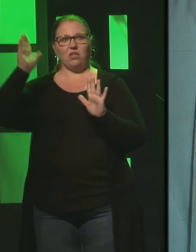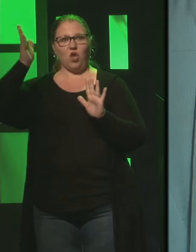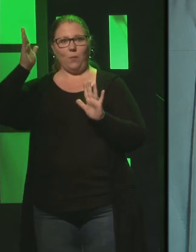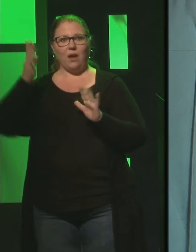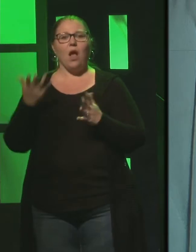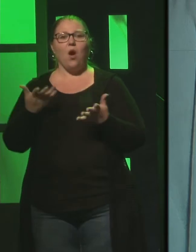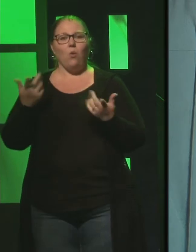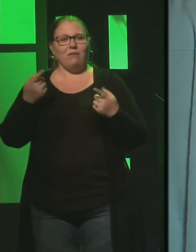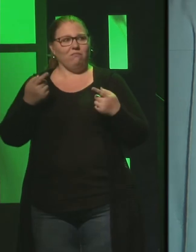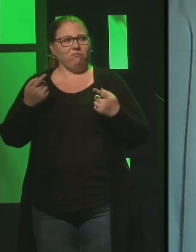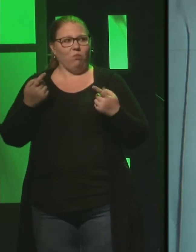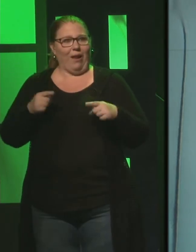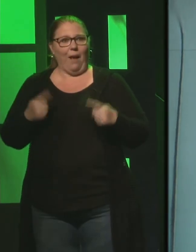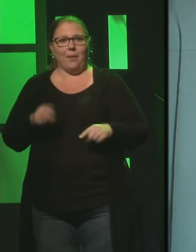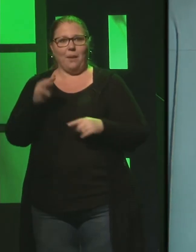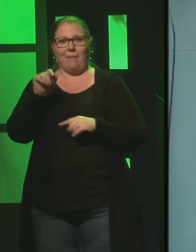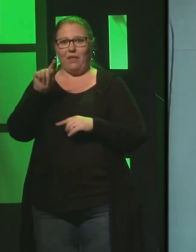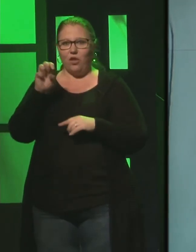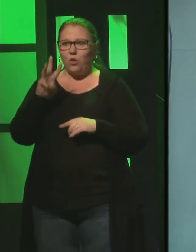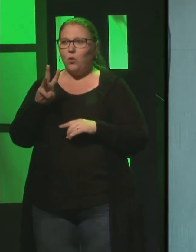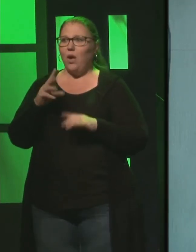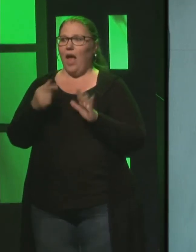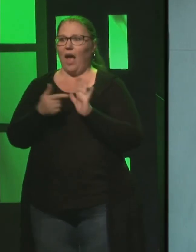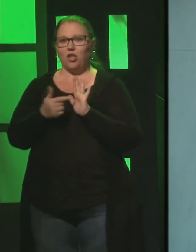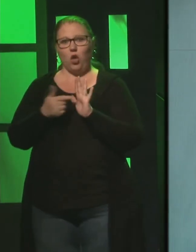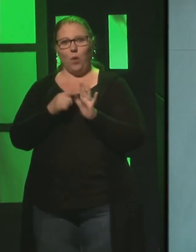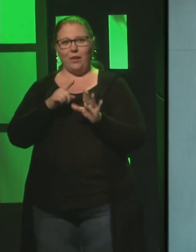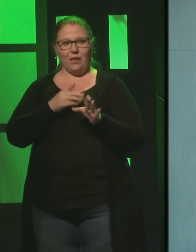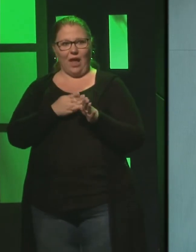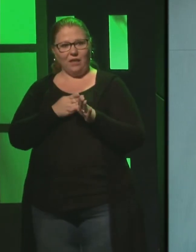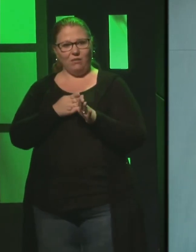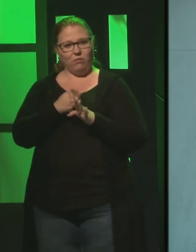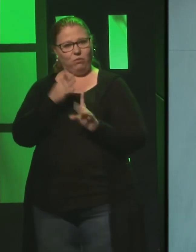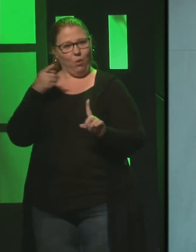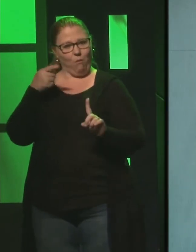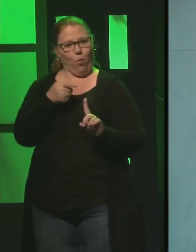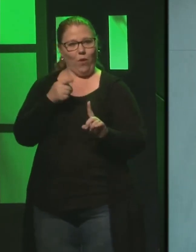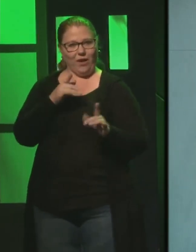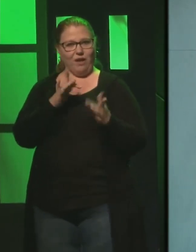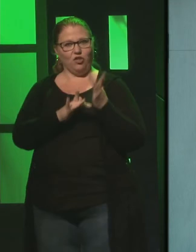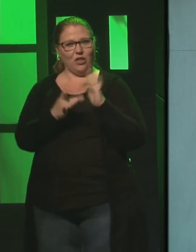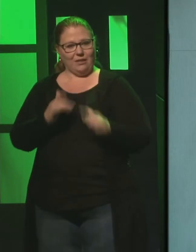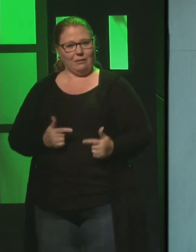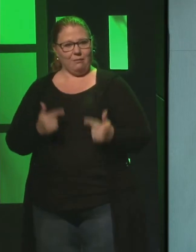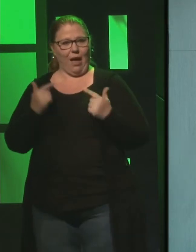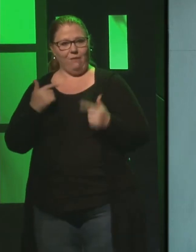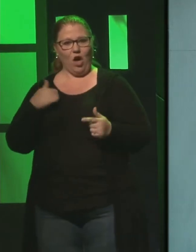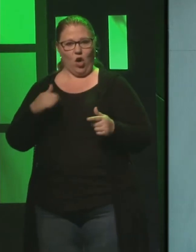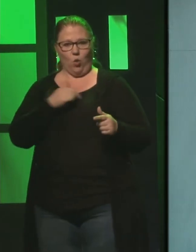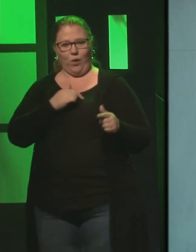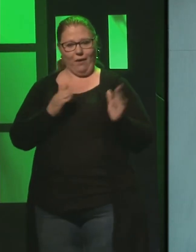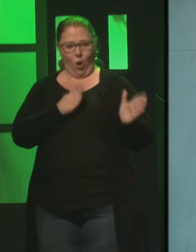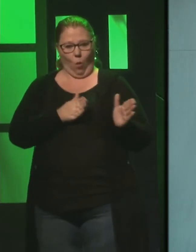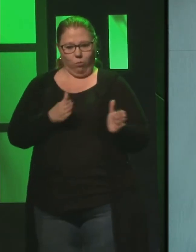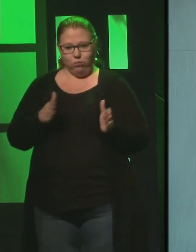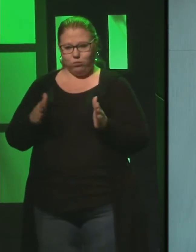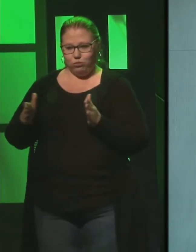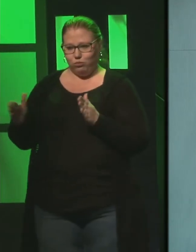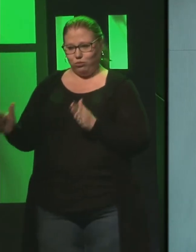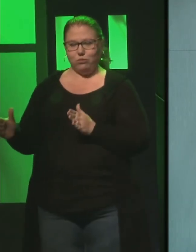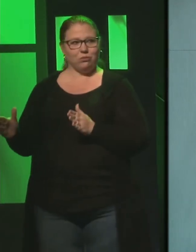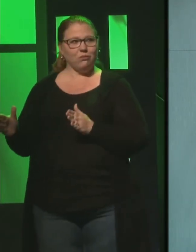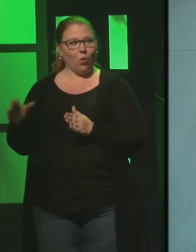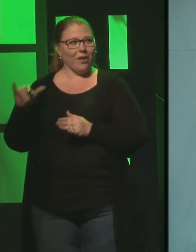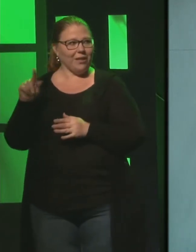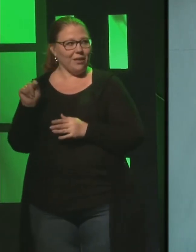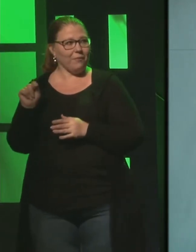Matthew has done is he's taking kind of like the heartbeat of the Jesus way. And he's like put it together and ordered it, right? And in Matthew chapter 5 through